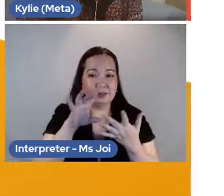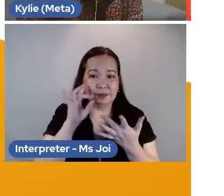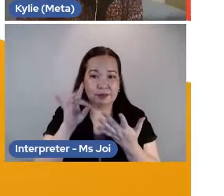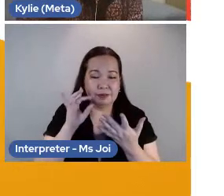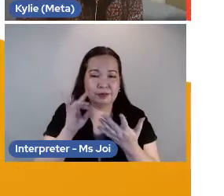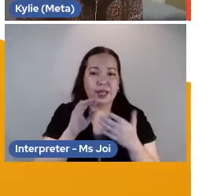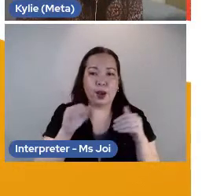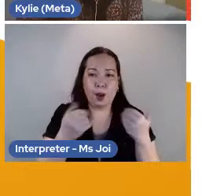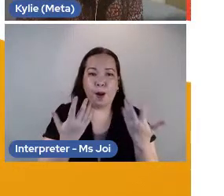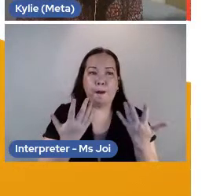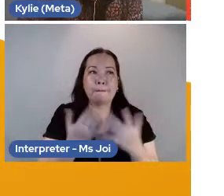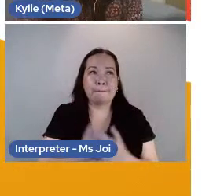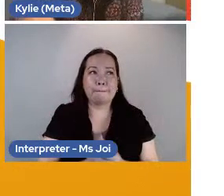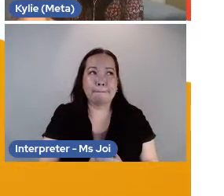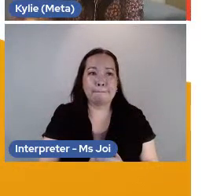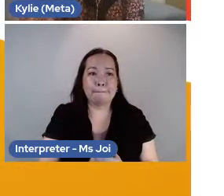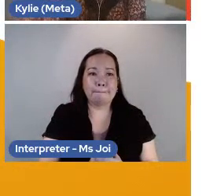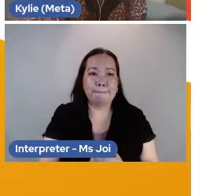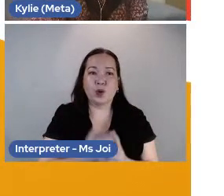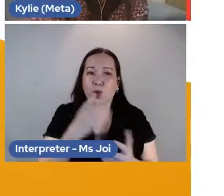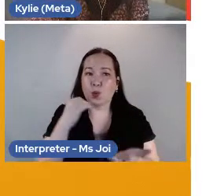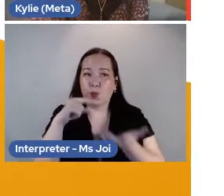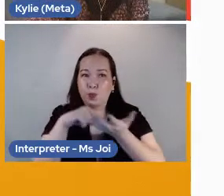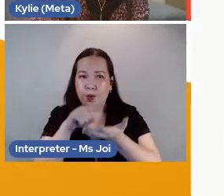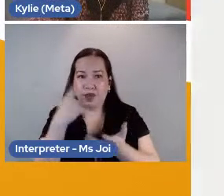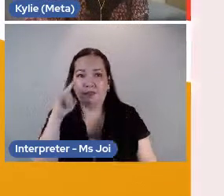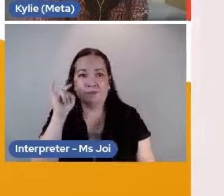they disclaim who's paying for the ads.